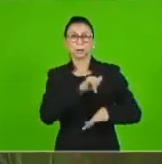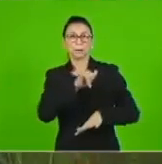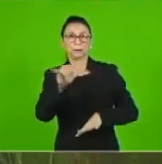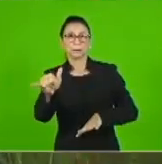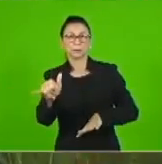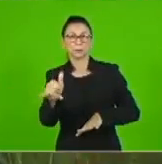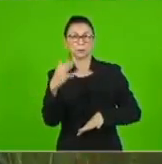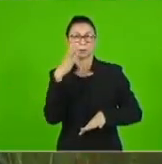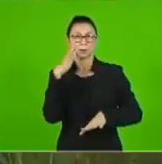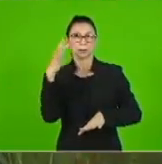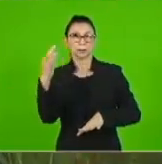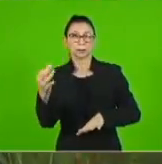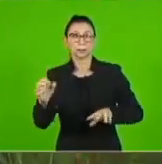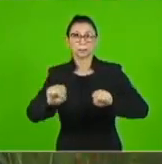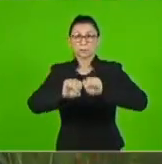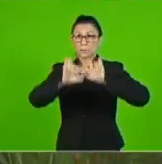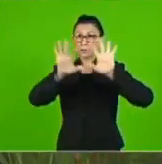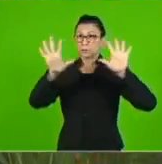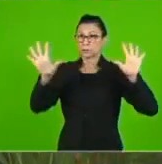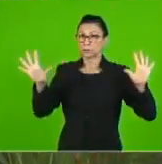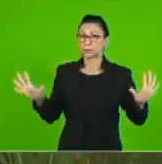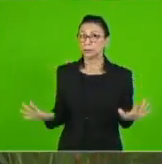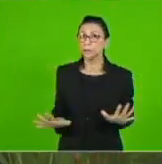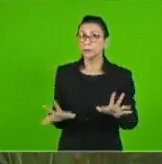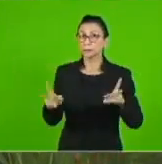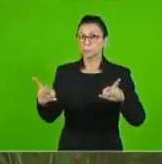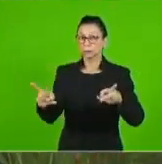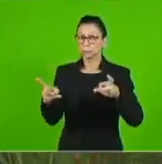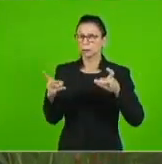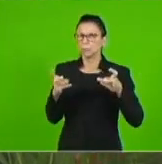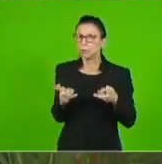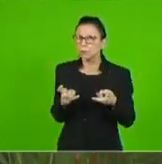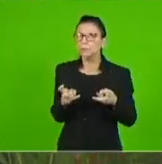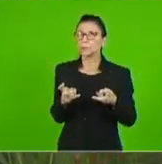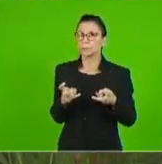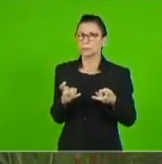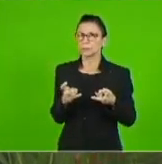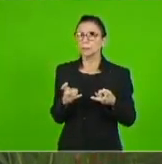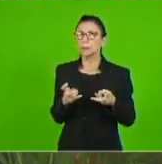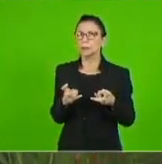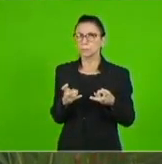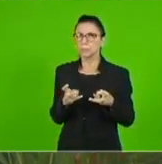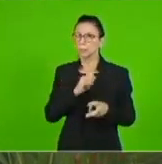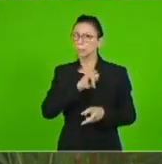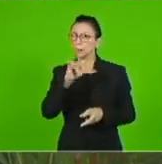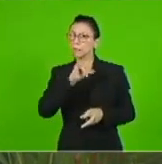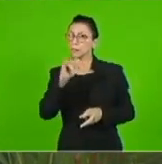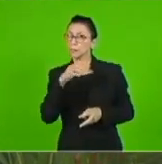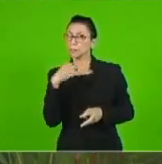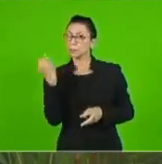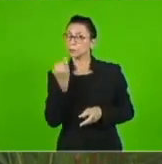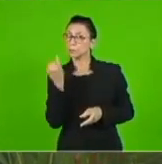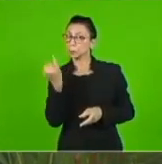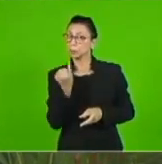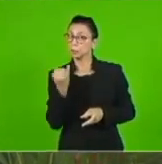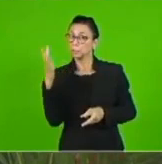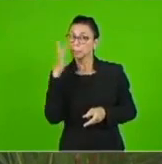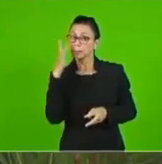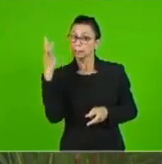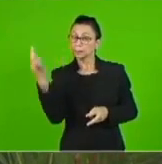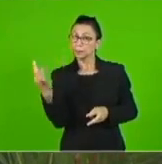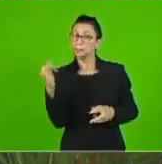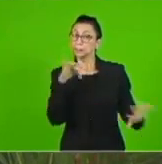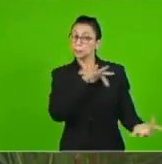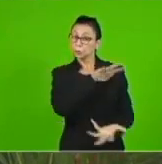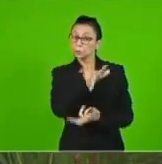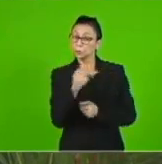alerts that in a very clear way and visible serve as a warning, calling the